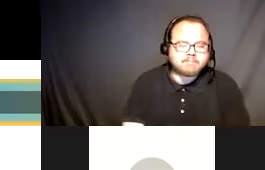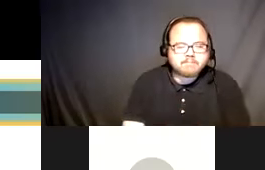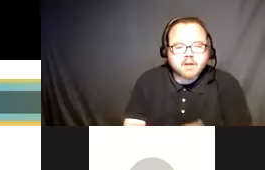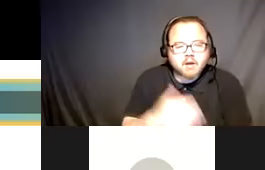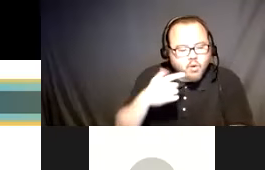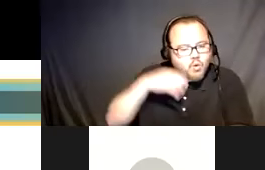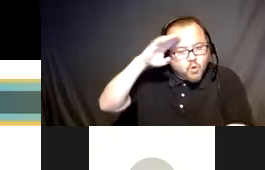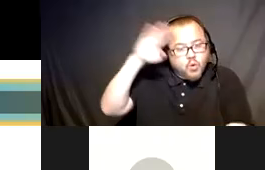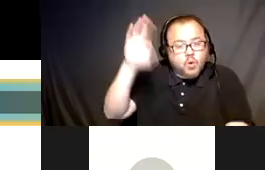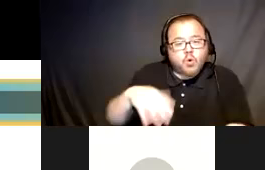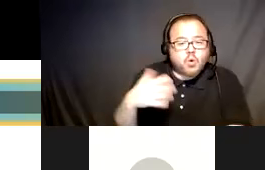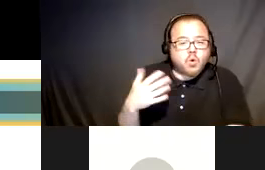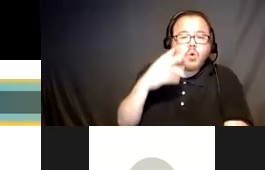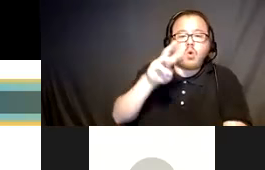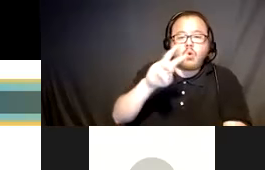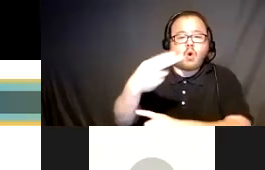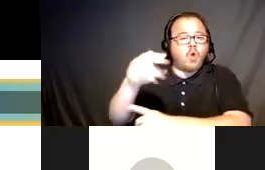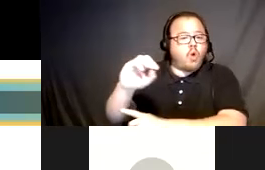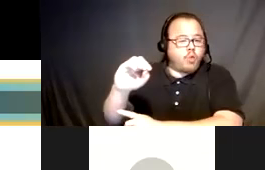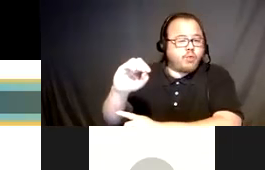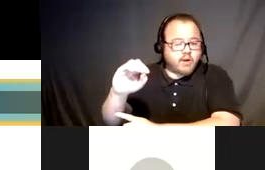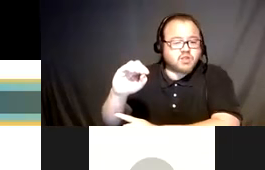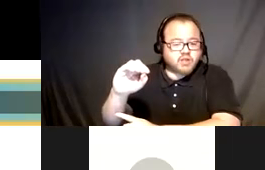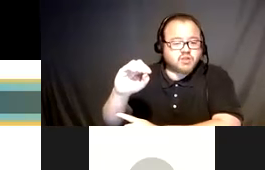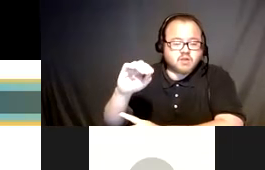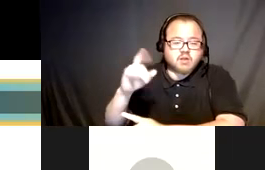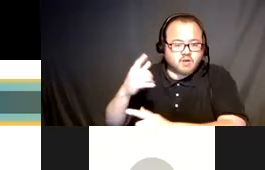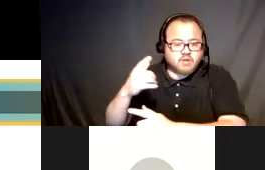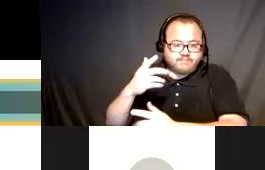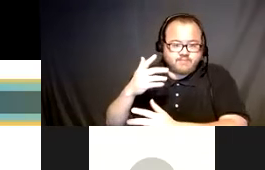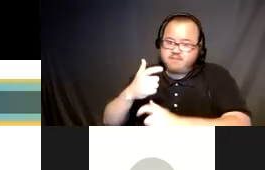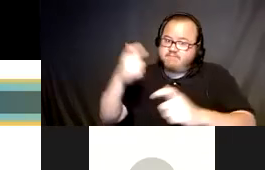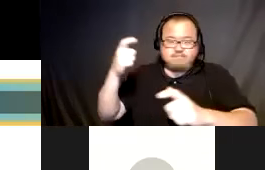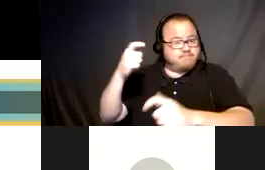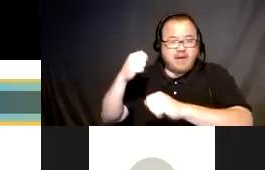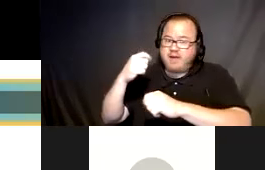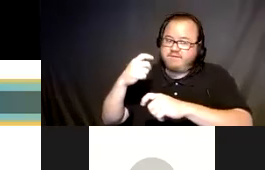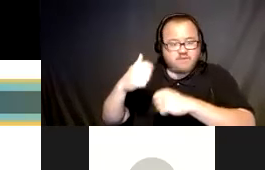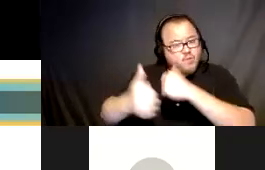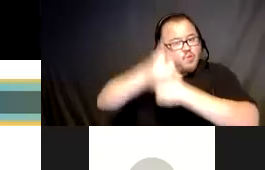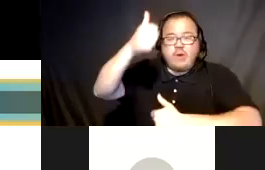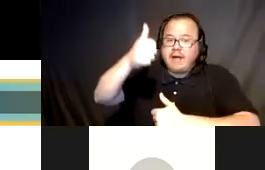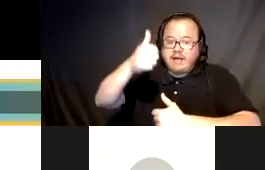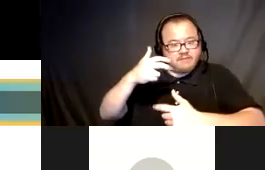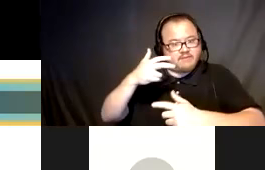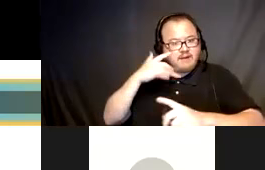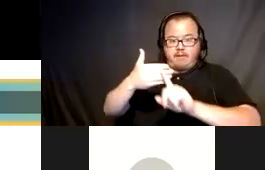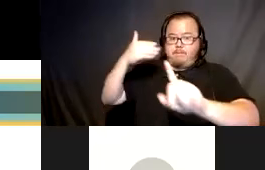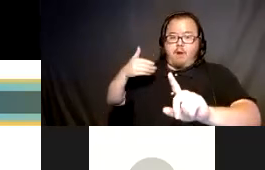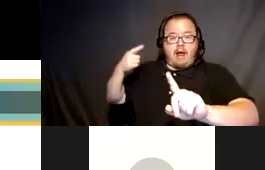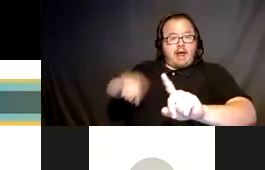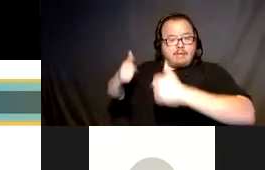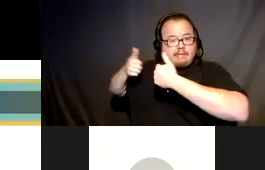And we know that the World Health Organization has cited that by far the strongest risk factor for suicide is a previous suicide attempt. Our youth